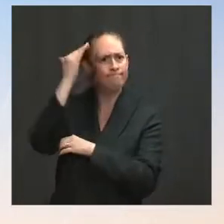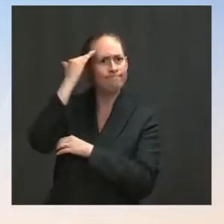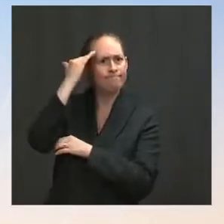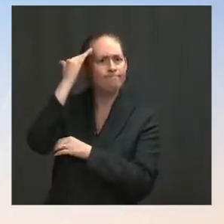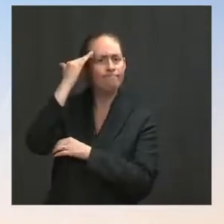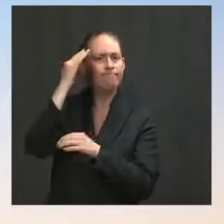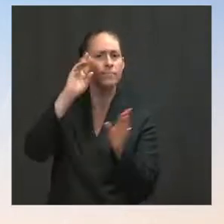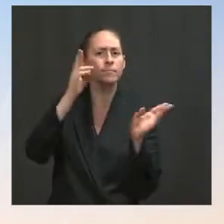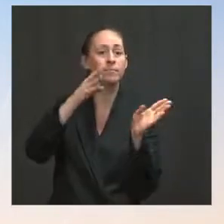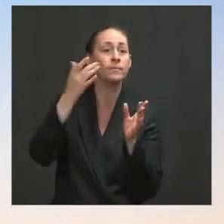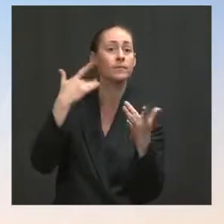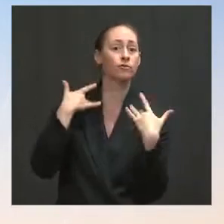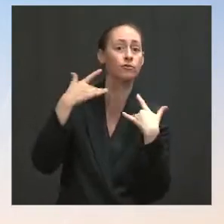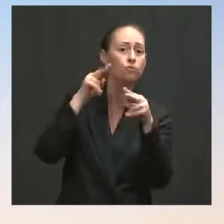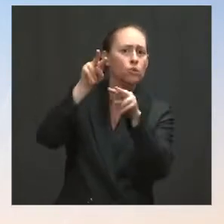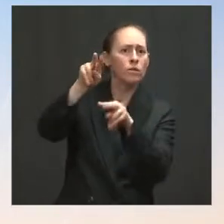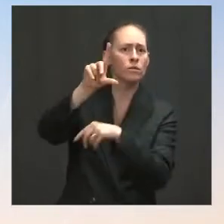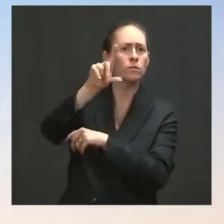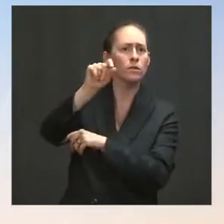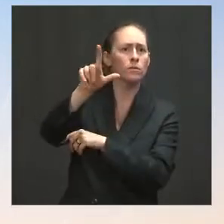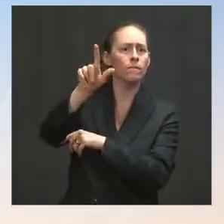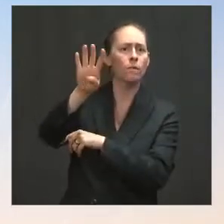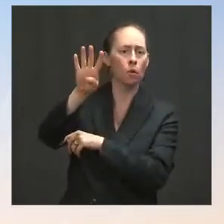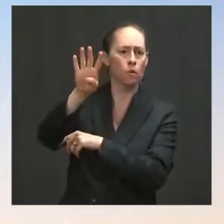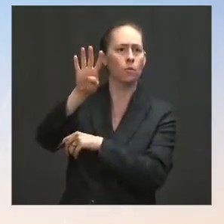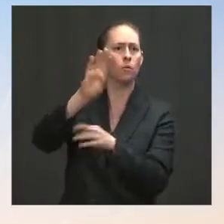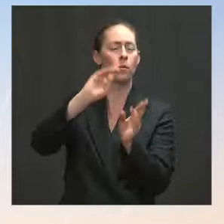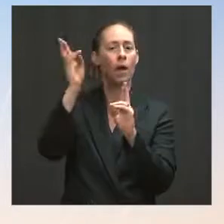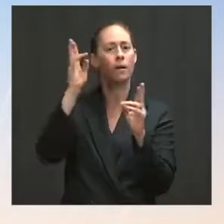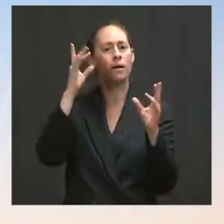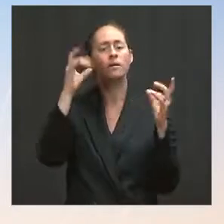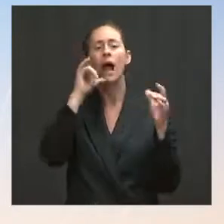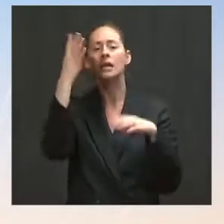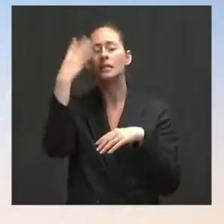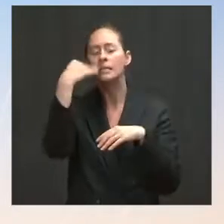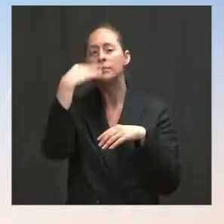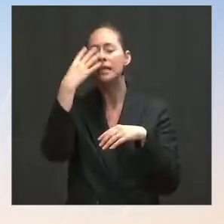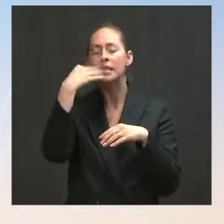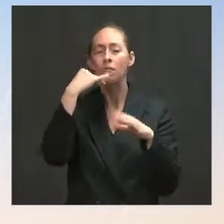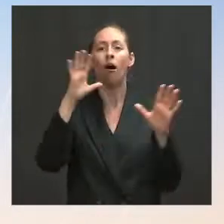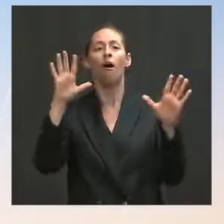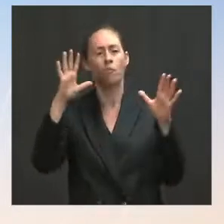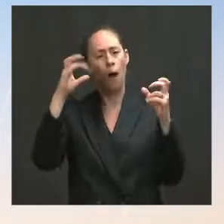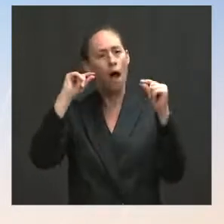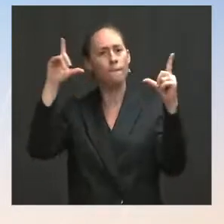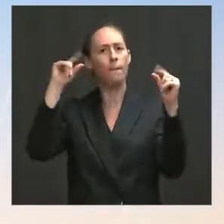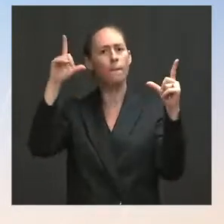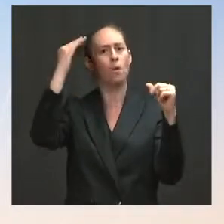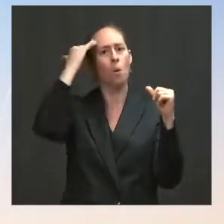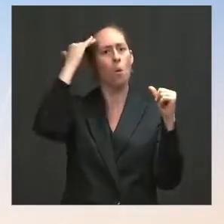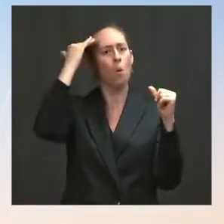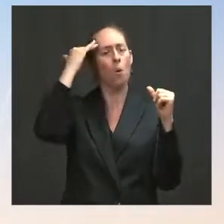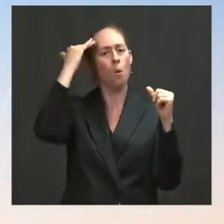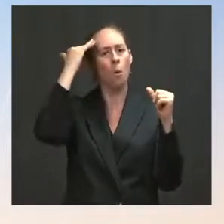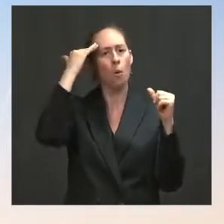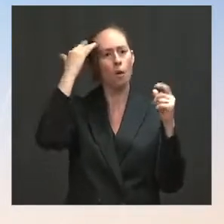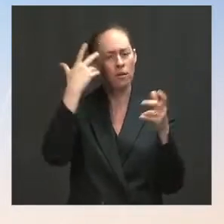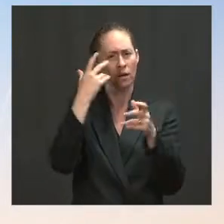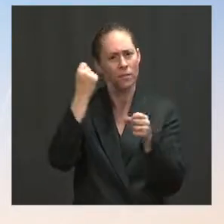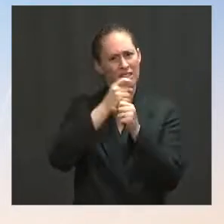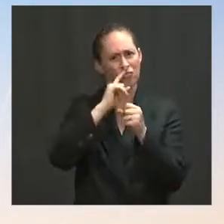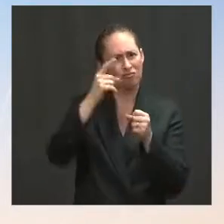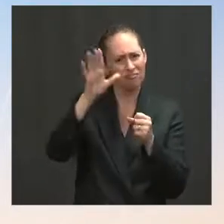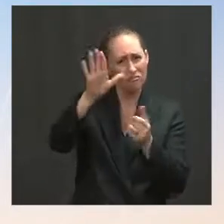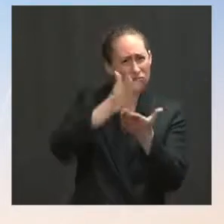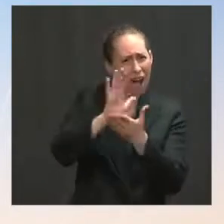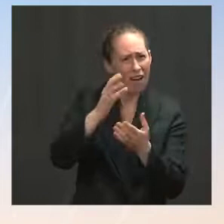but be prepared and eyes wide open about 2022, and also understand and know their rights and understand what the efforts are to silence